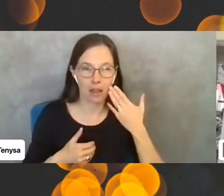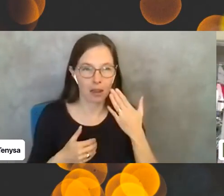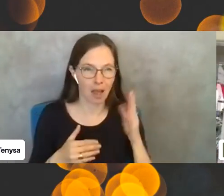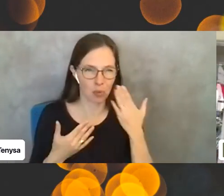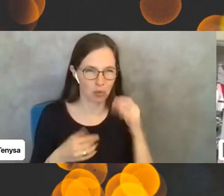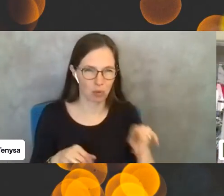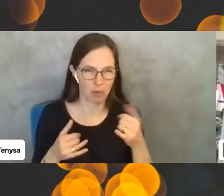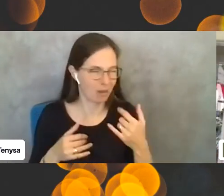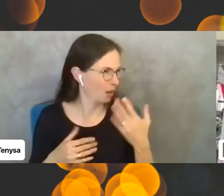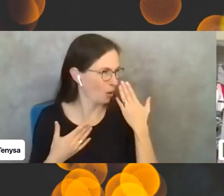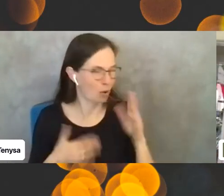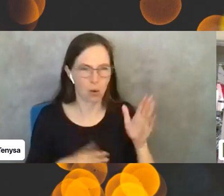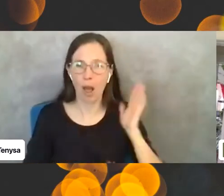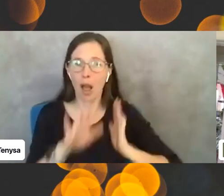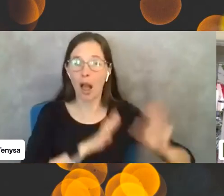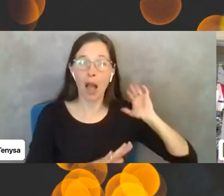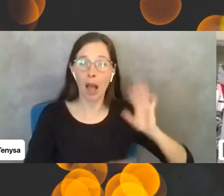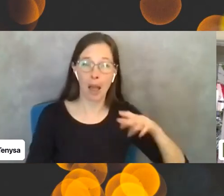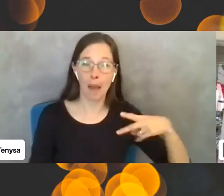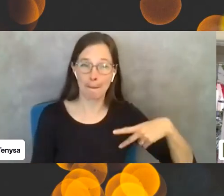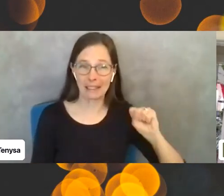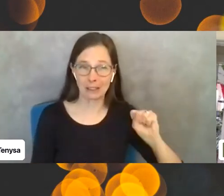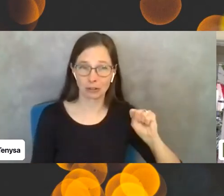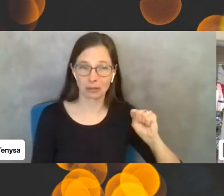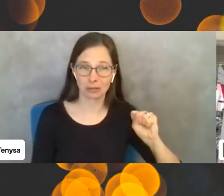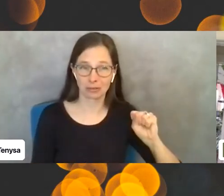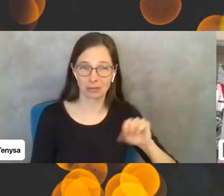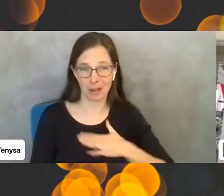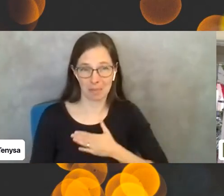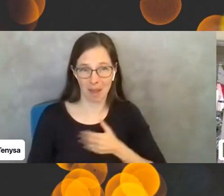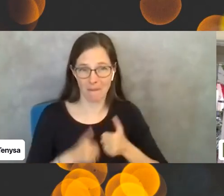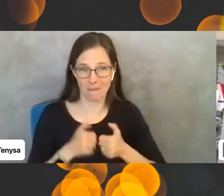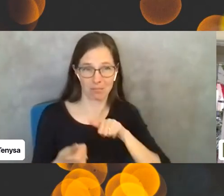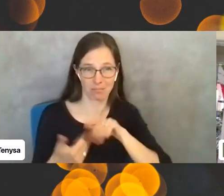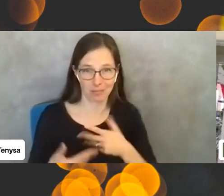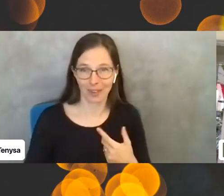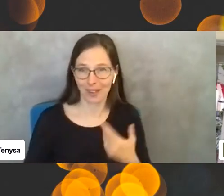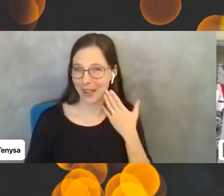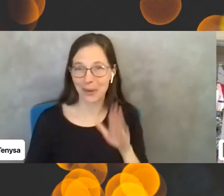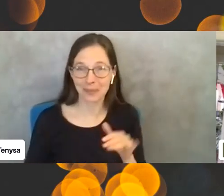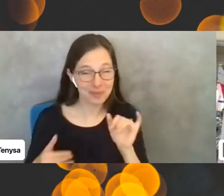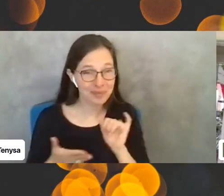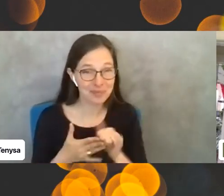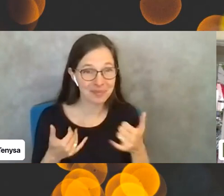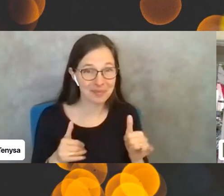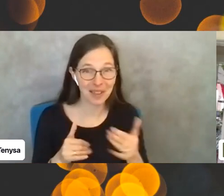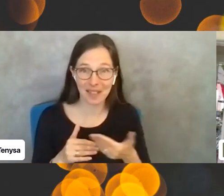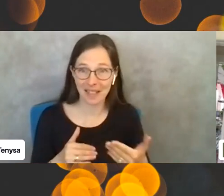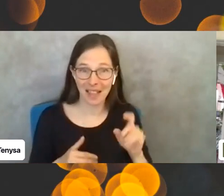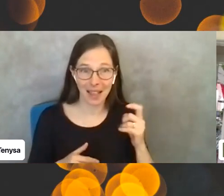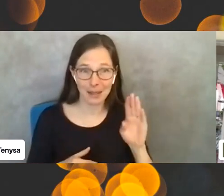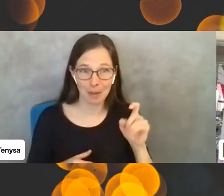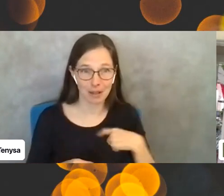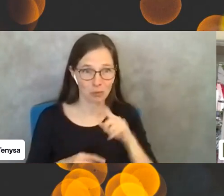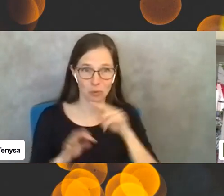but back in the day when PlayStation was a thing, I don't know, is that still a thing? Xbox, I have no idea.